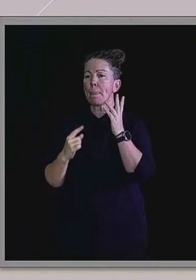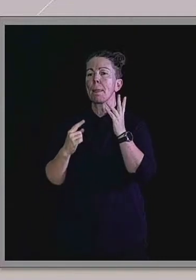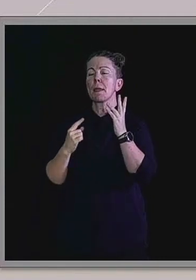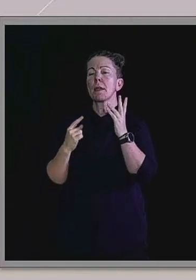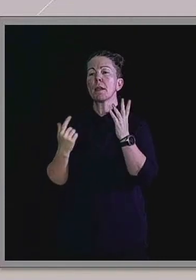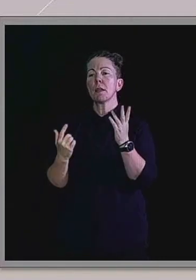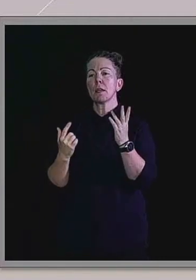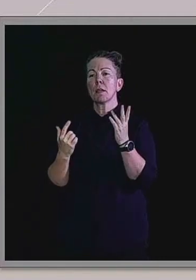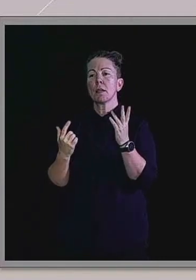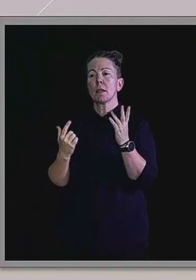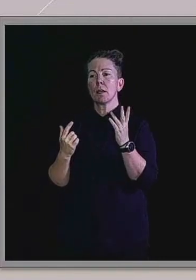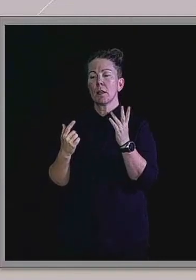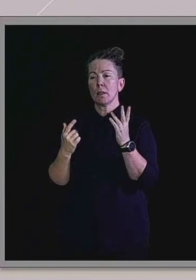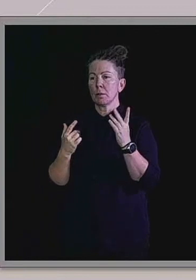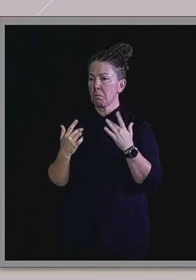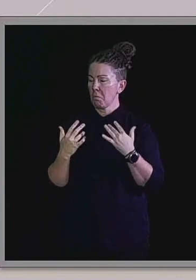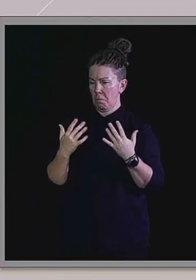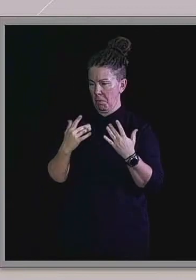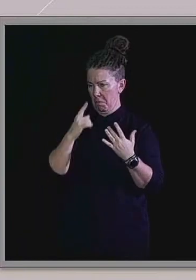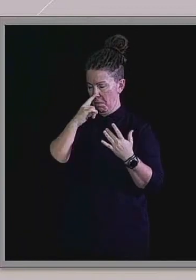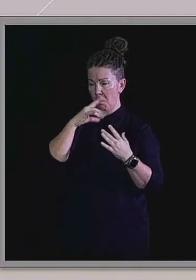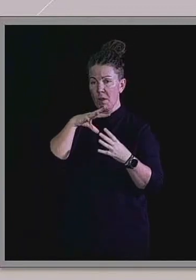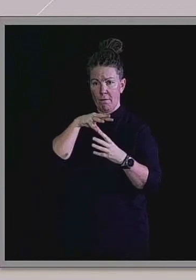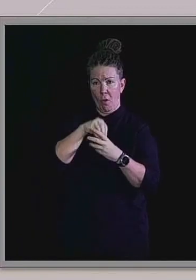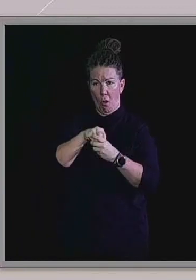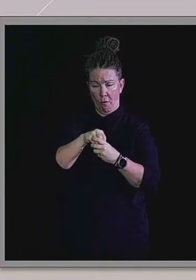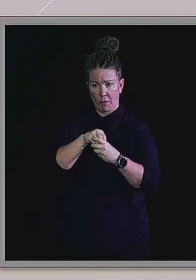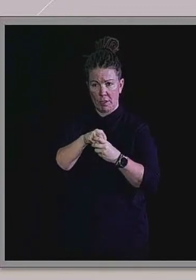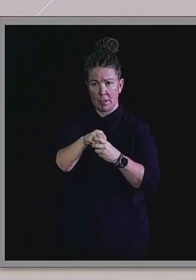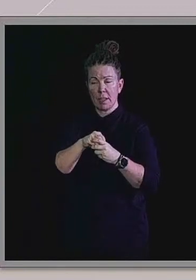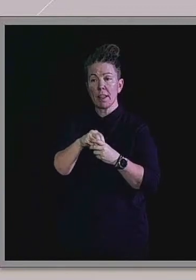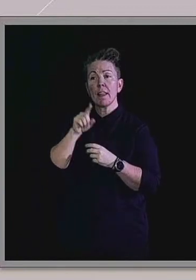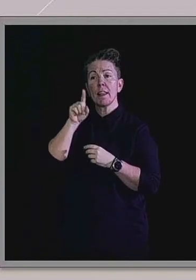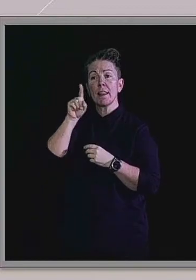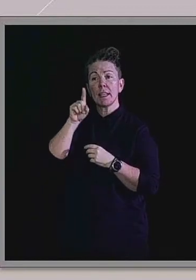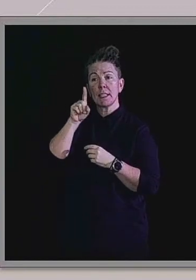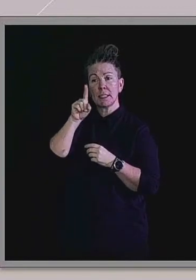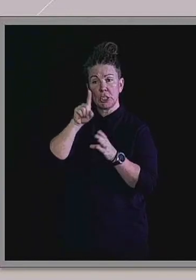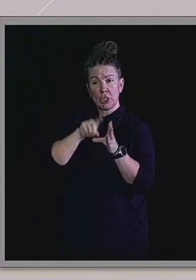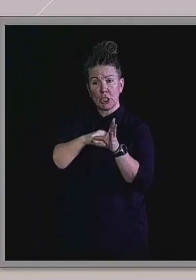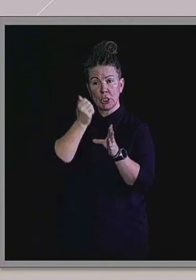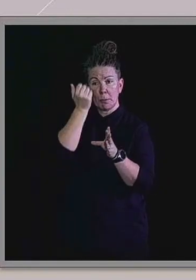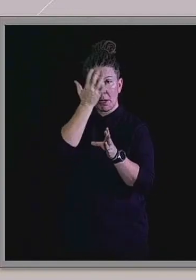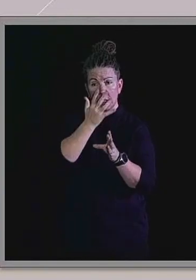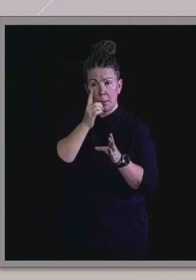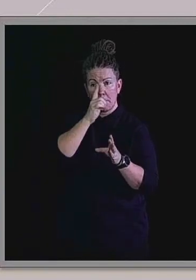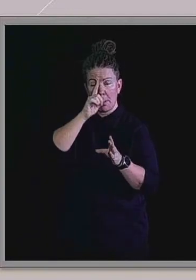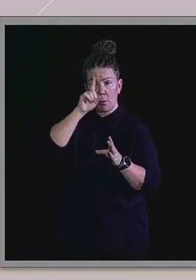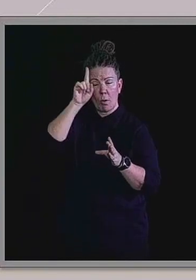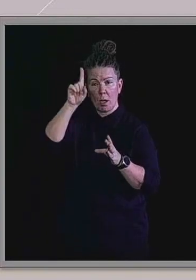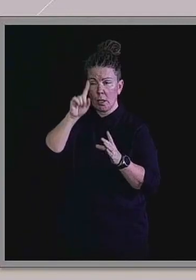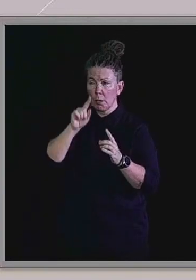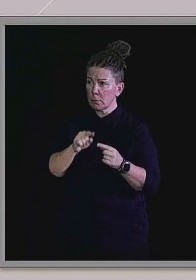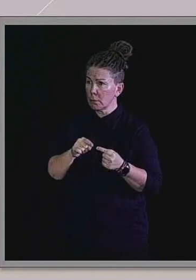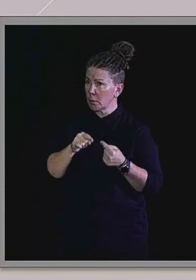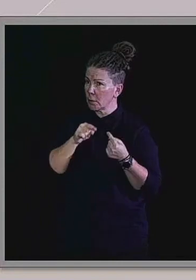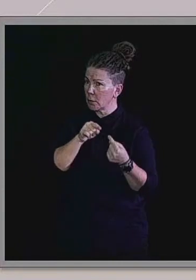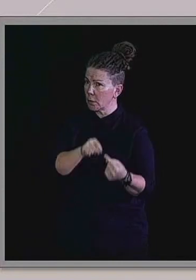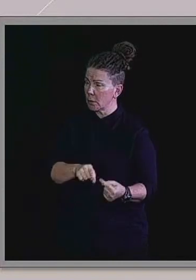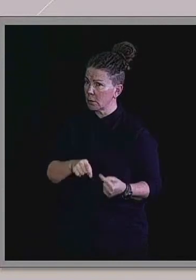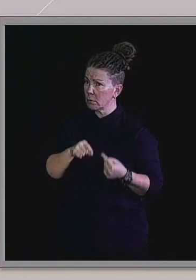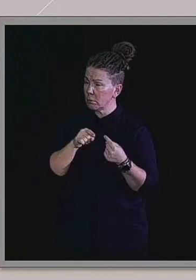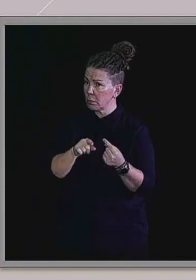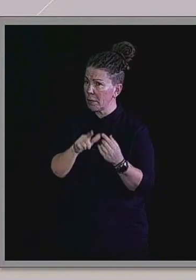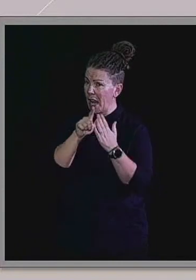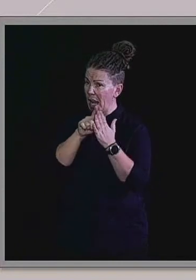people involved. And while the Yindjibarndi have had this monumental legal battle to wage,